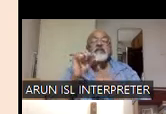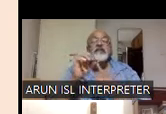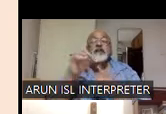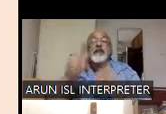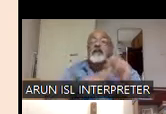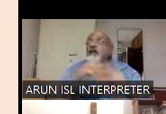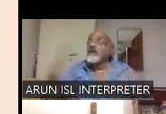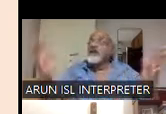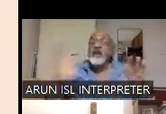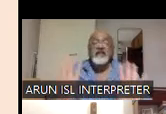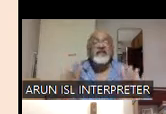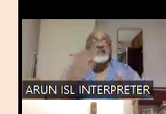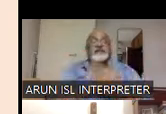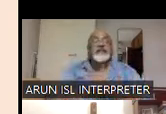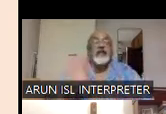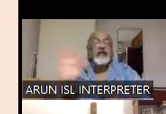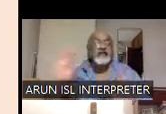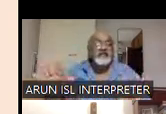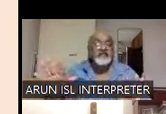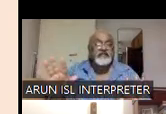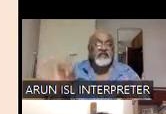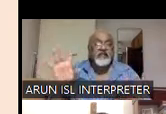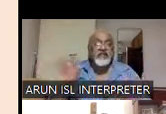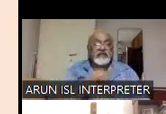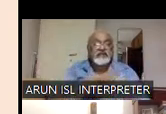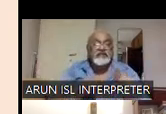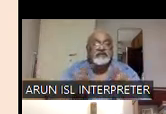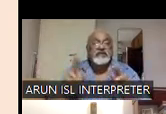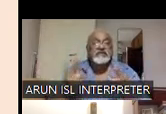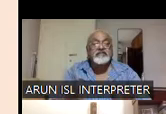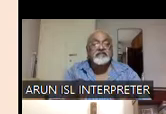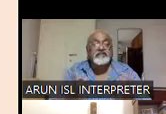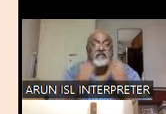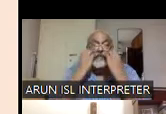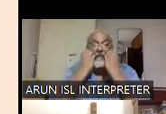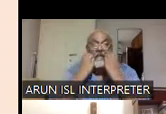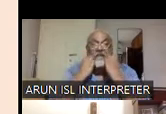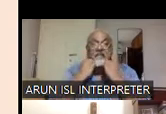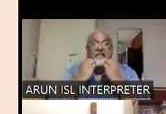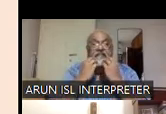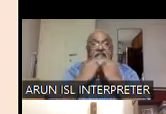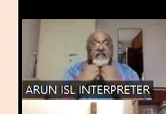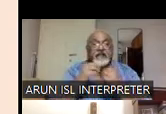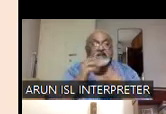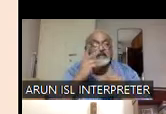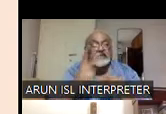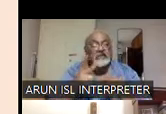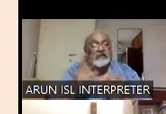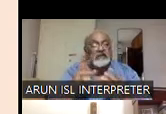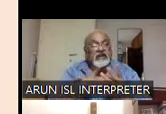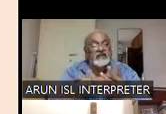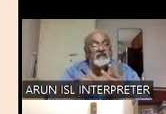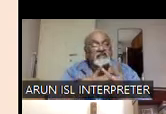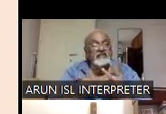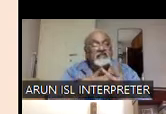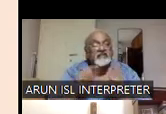disability, which means you calculate the number. And then if you look at the third thing, which is